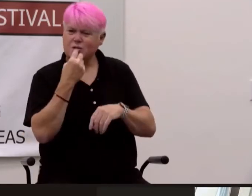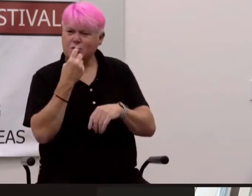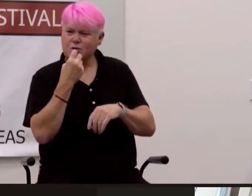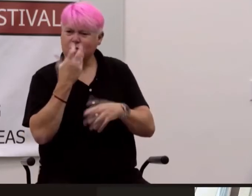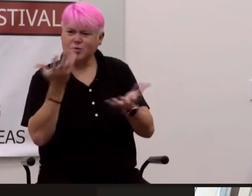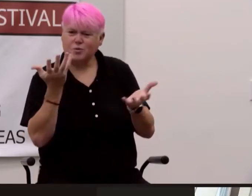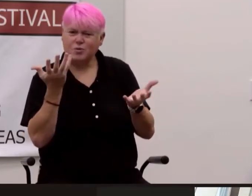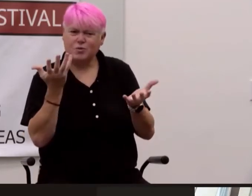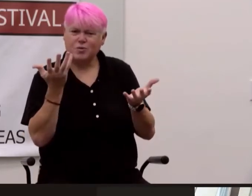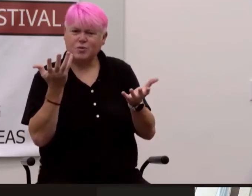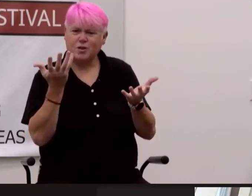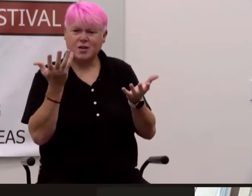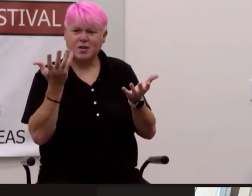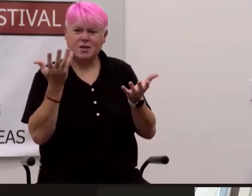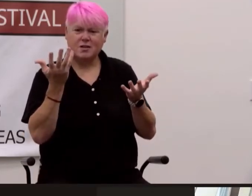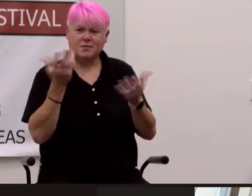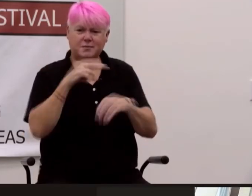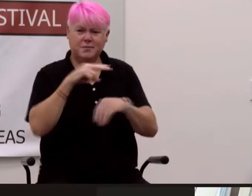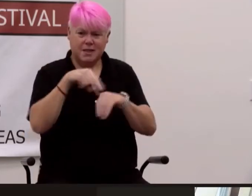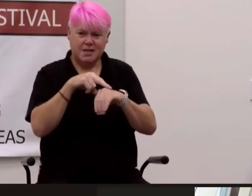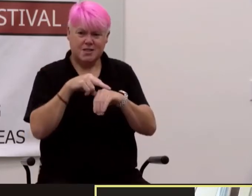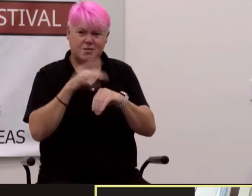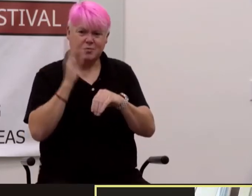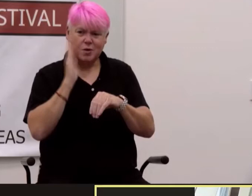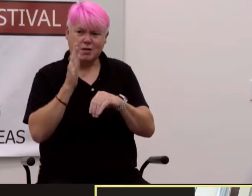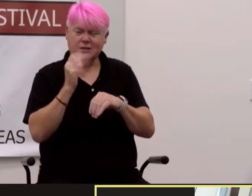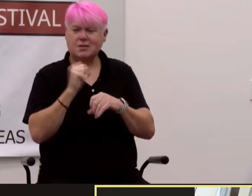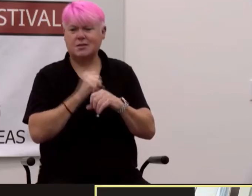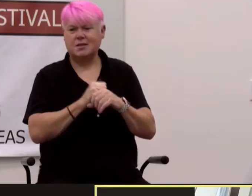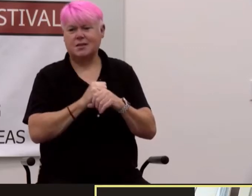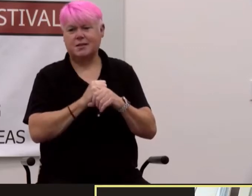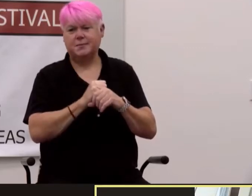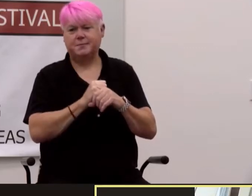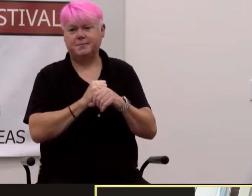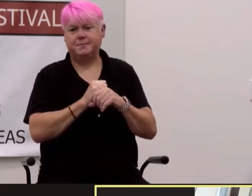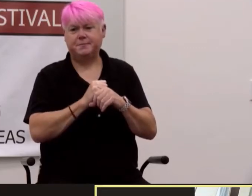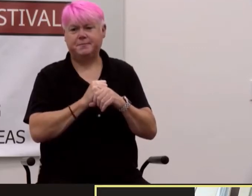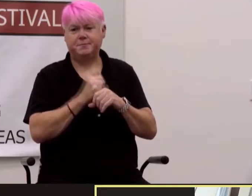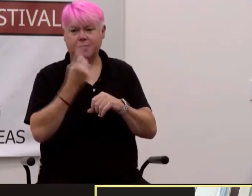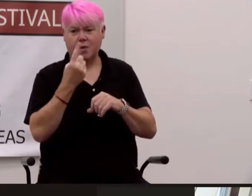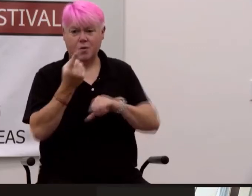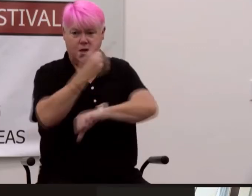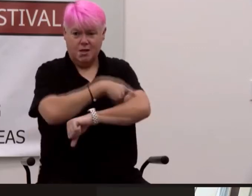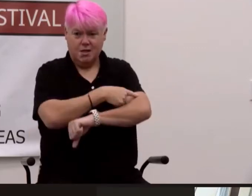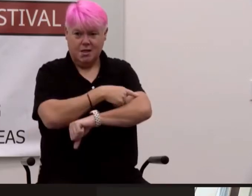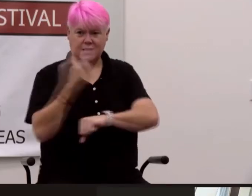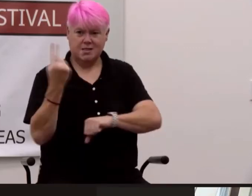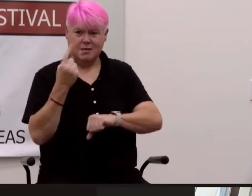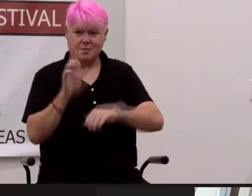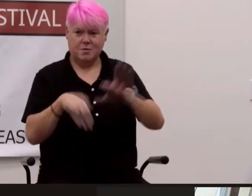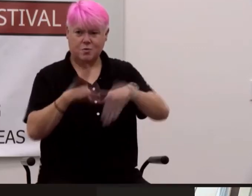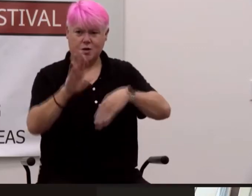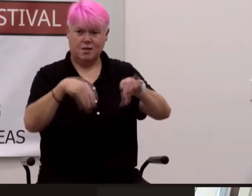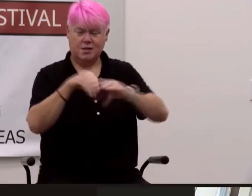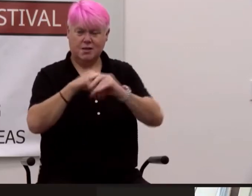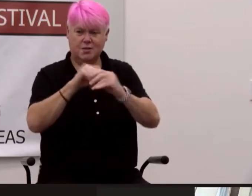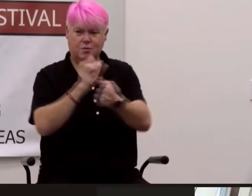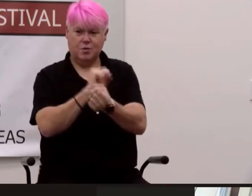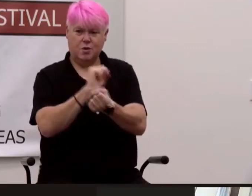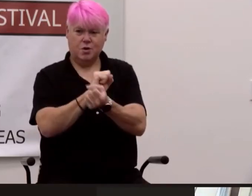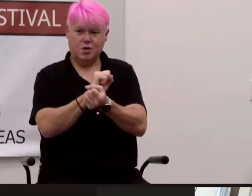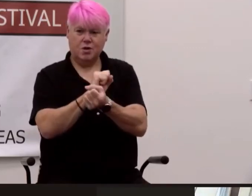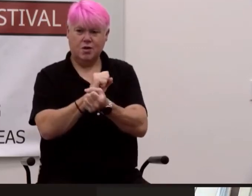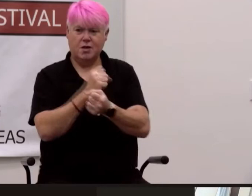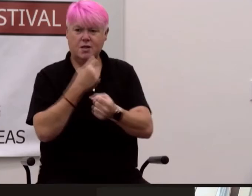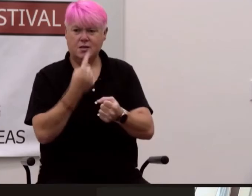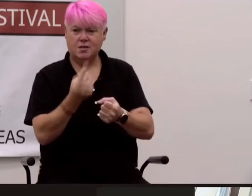nation were. Yeah. And so one day somebody walked into work and basically